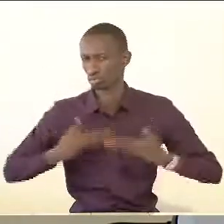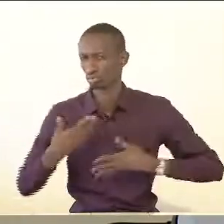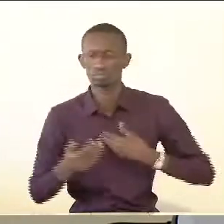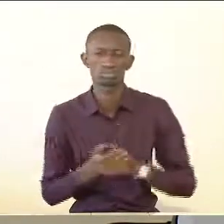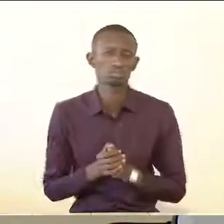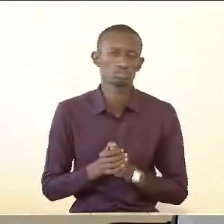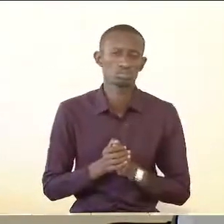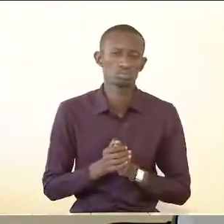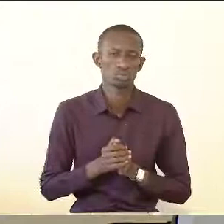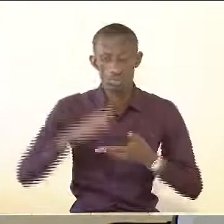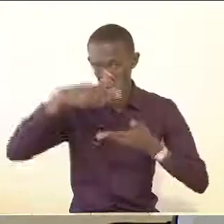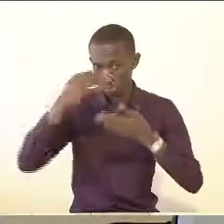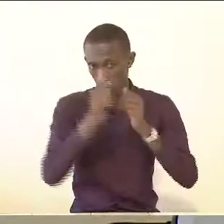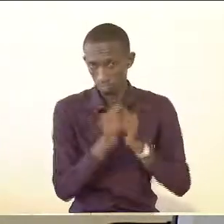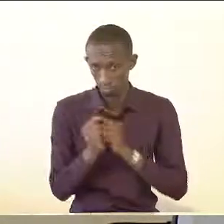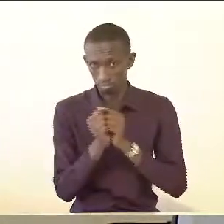in that lesson